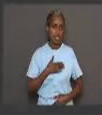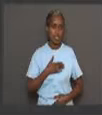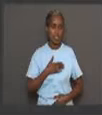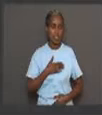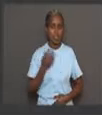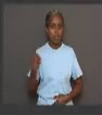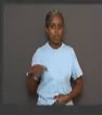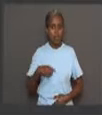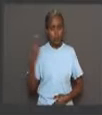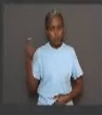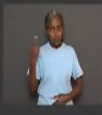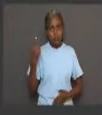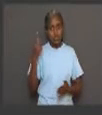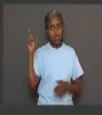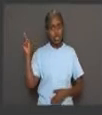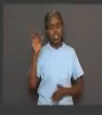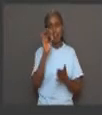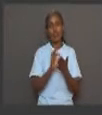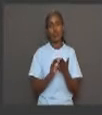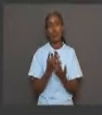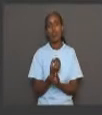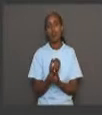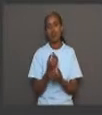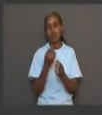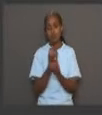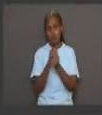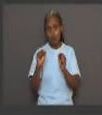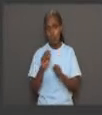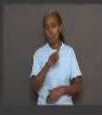We will use this formula to solve a problem.